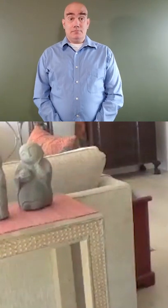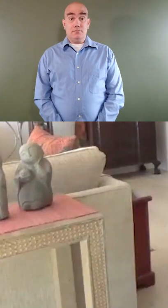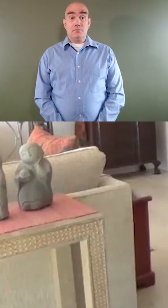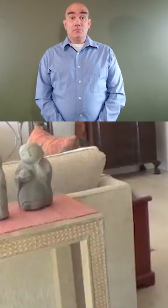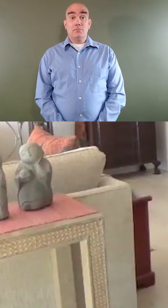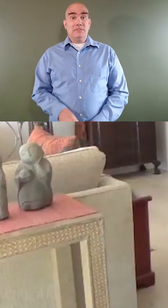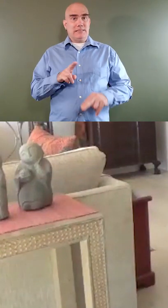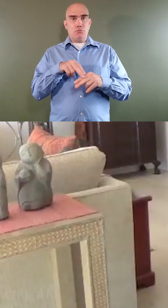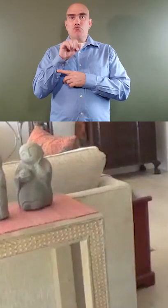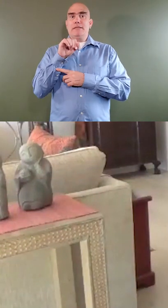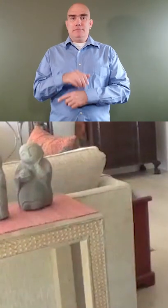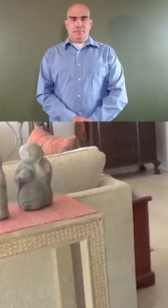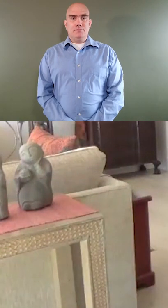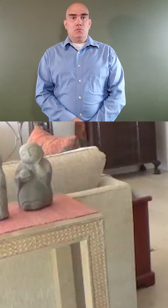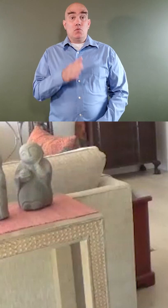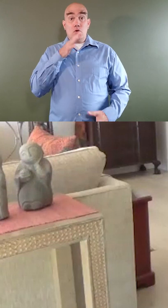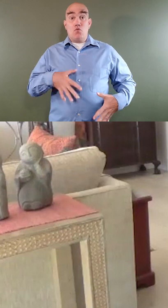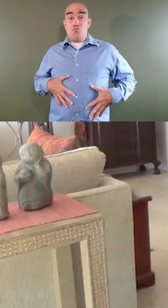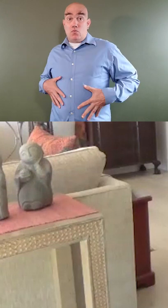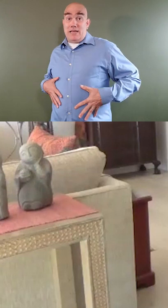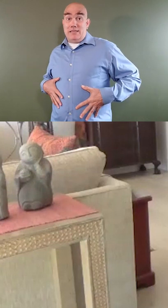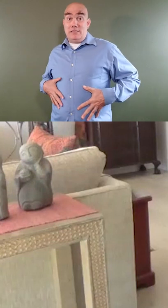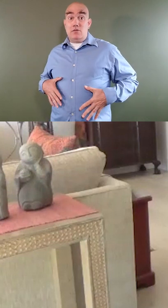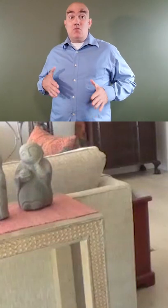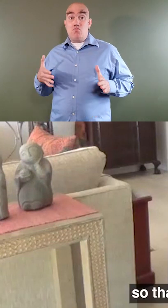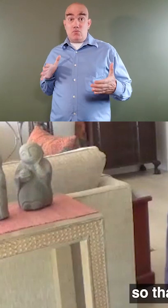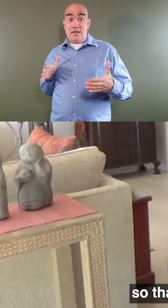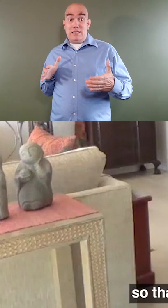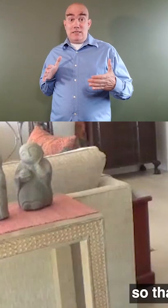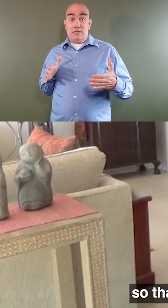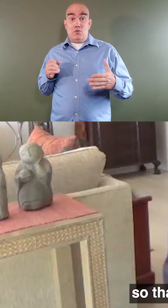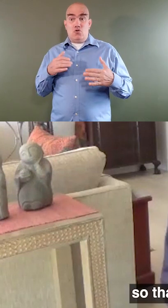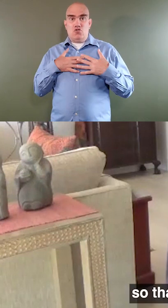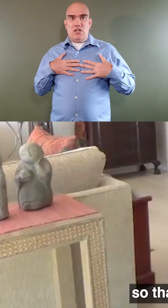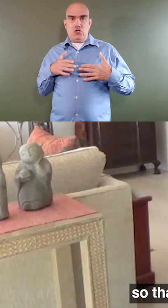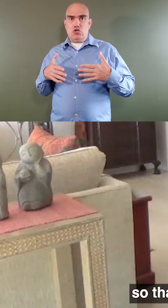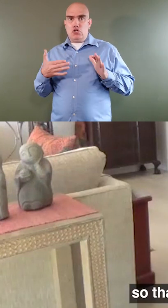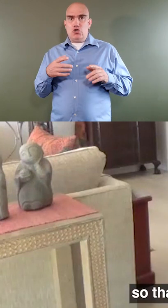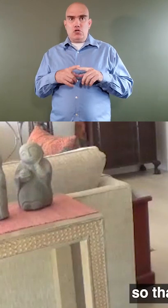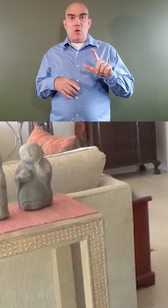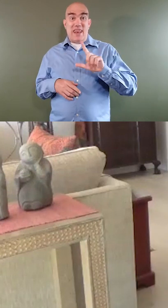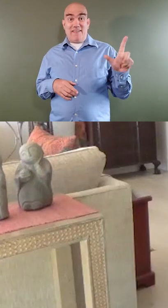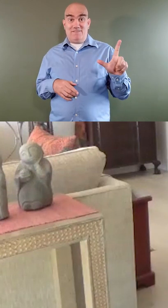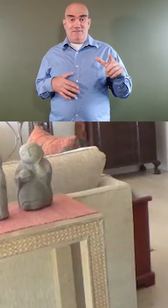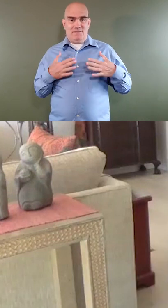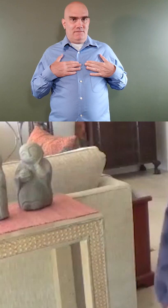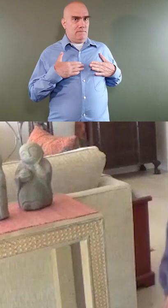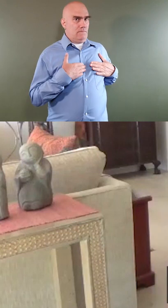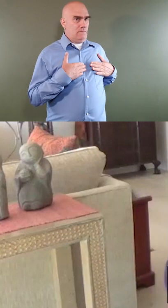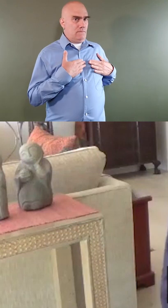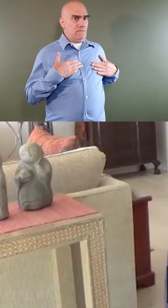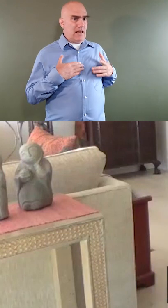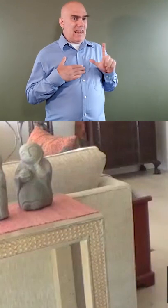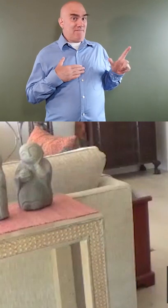sit up straight, and you're going to rotate so that your chest is turning to the left.